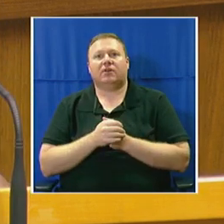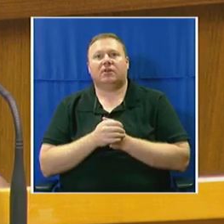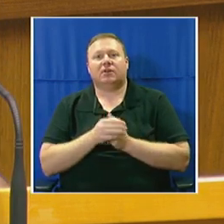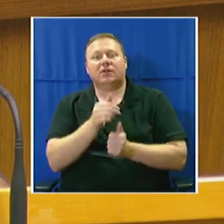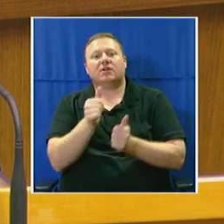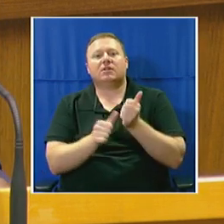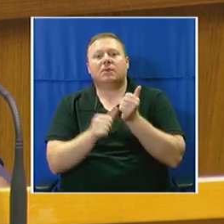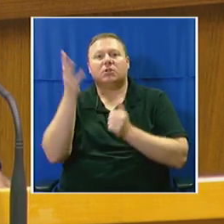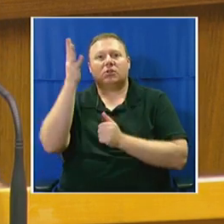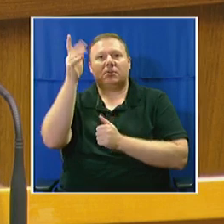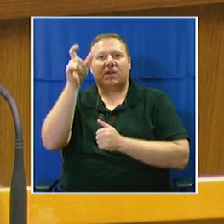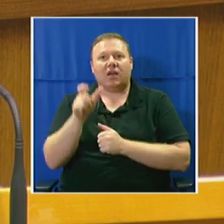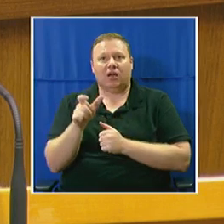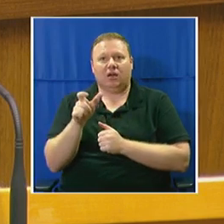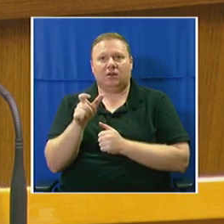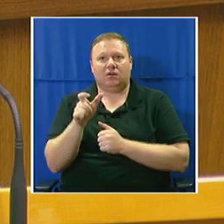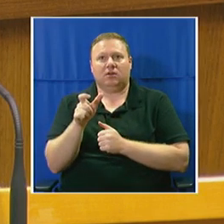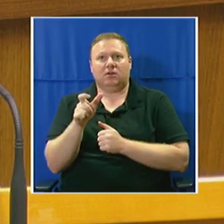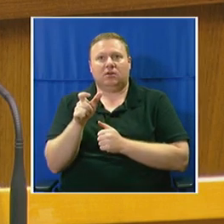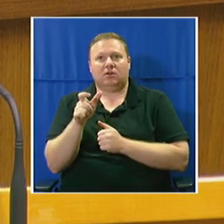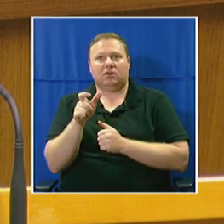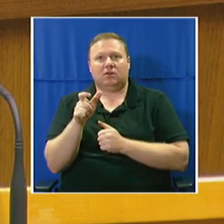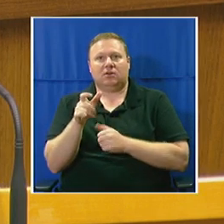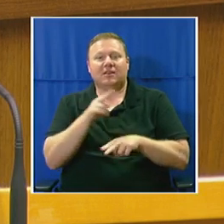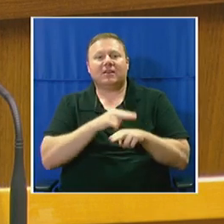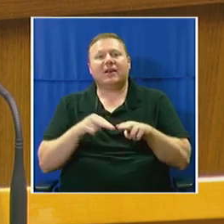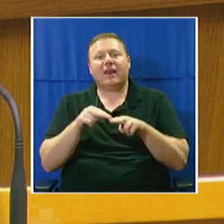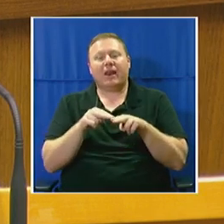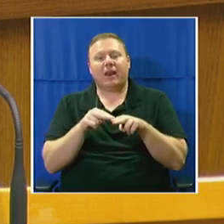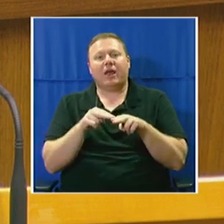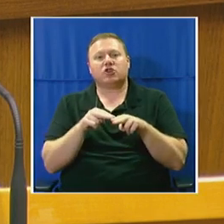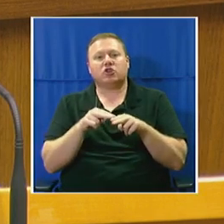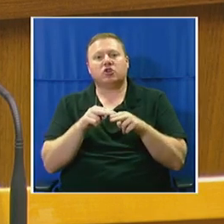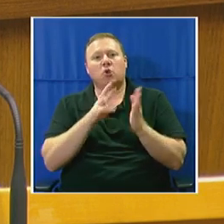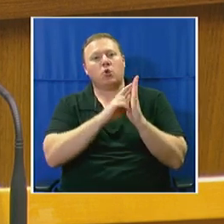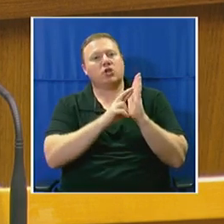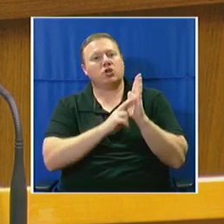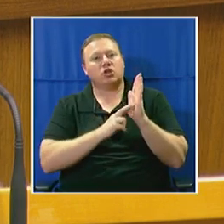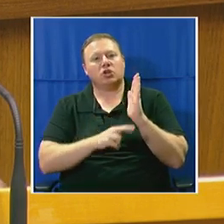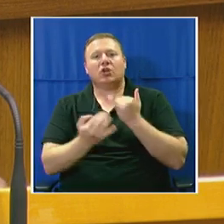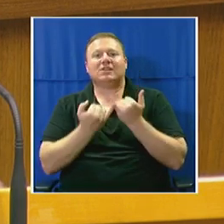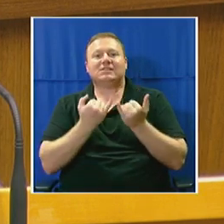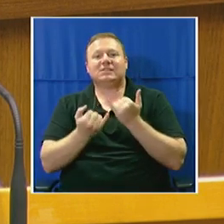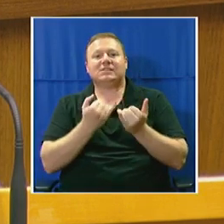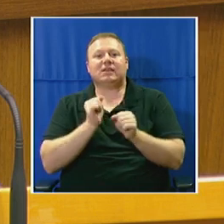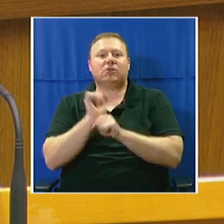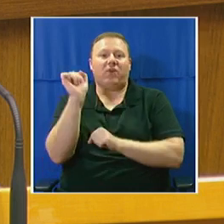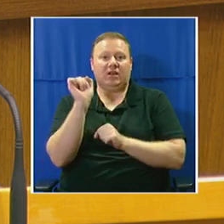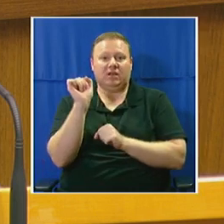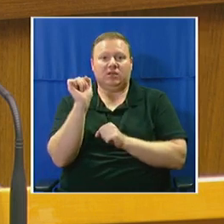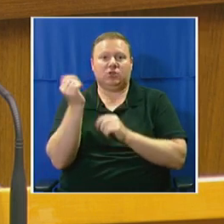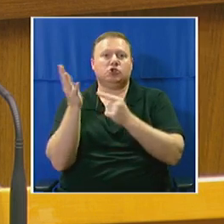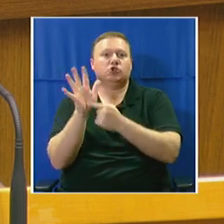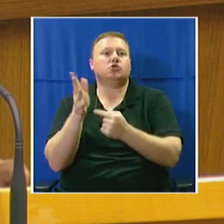managa and many others these culprits have got no place in our